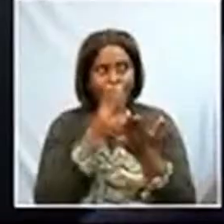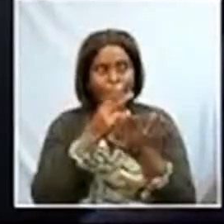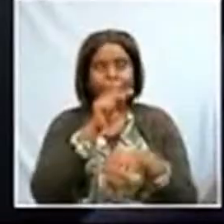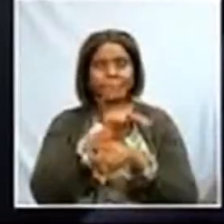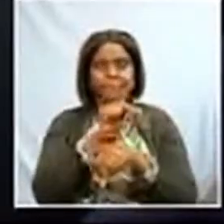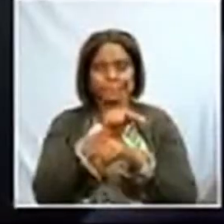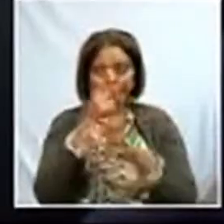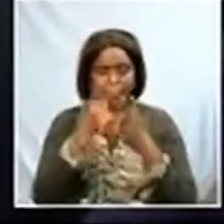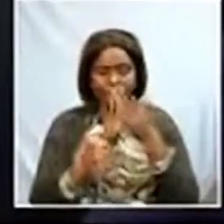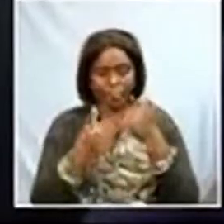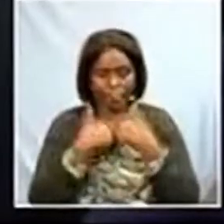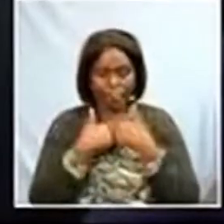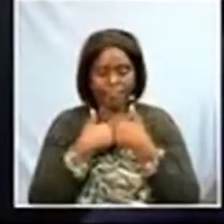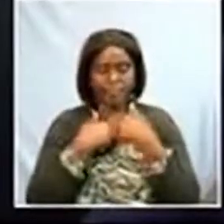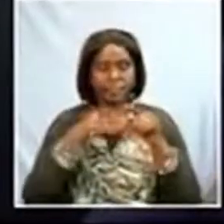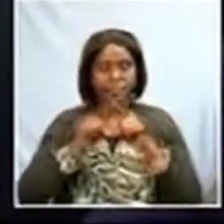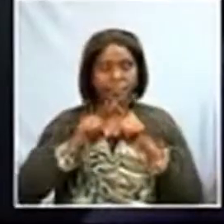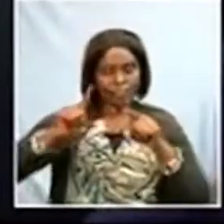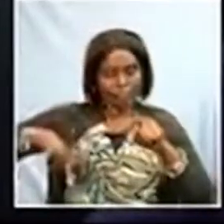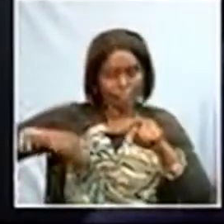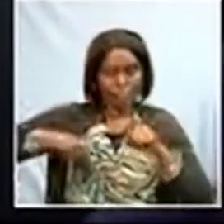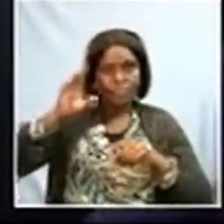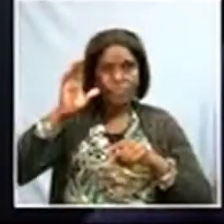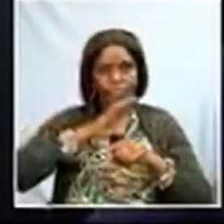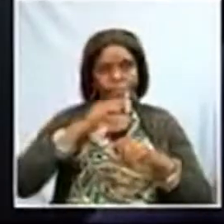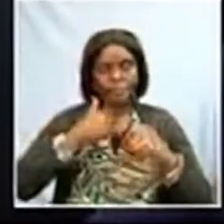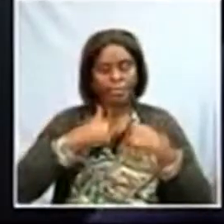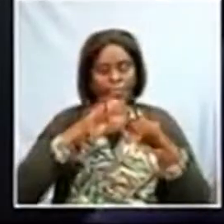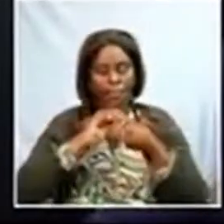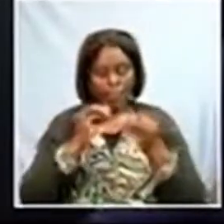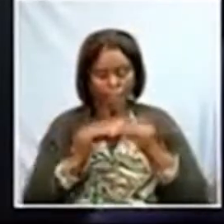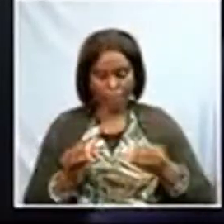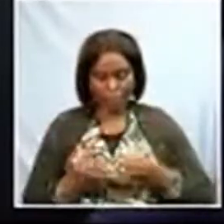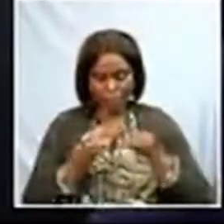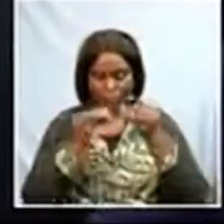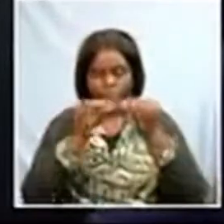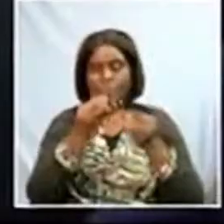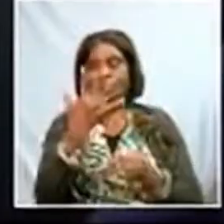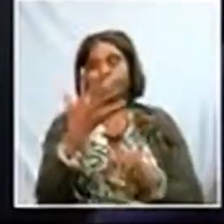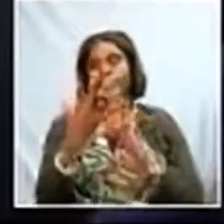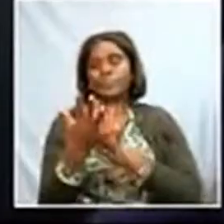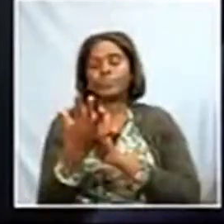projects that have been delayed. There are in total 5 of them.